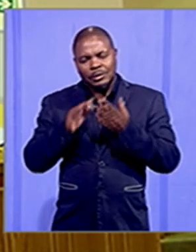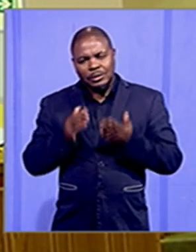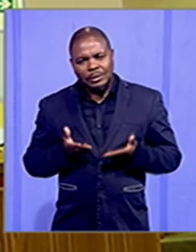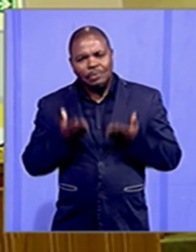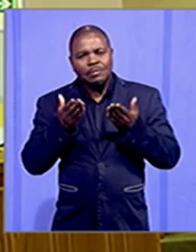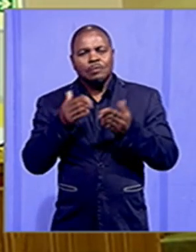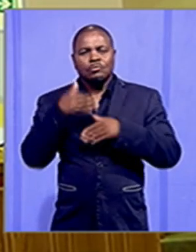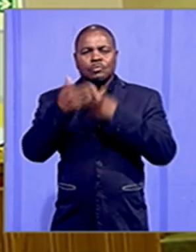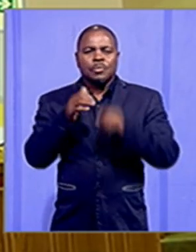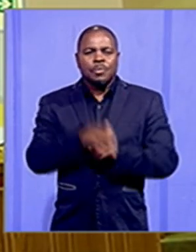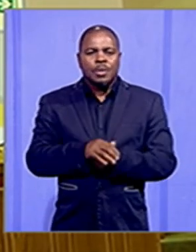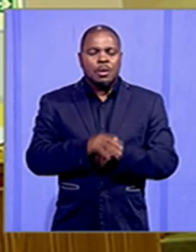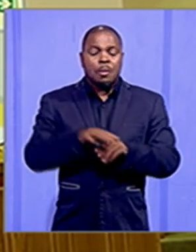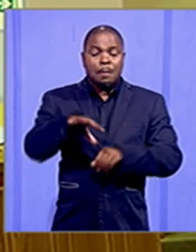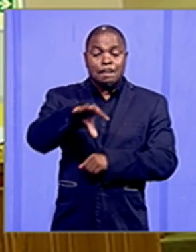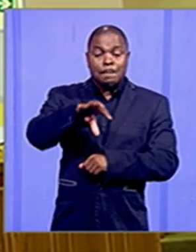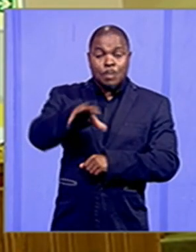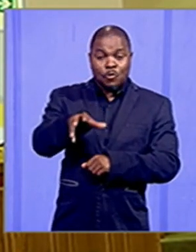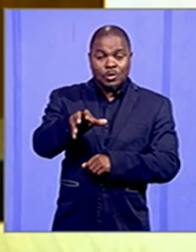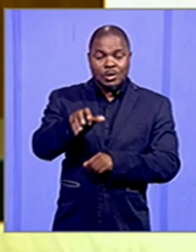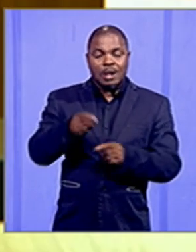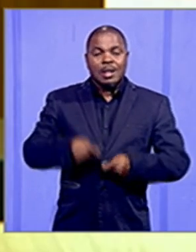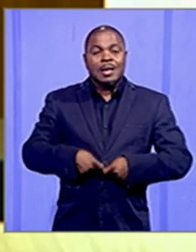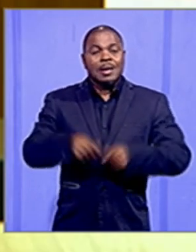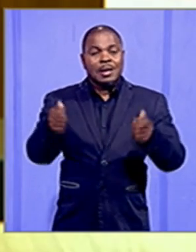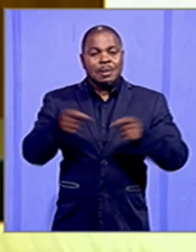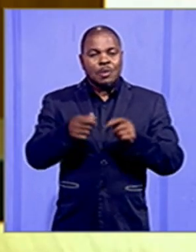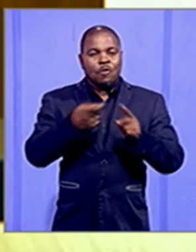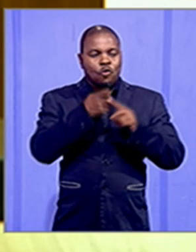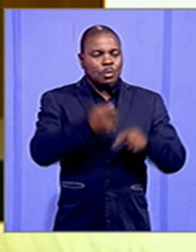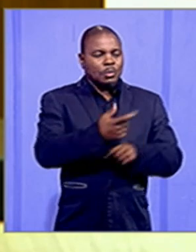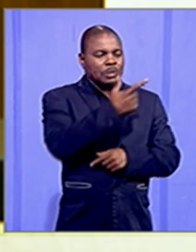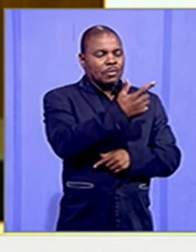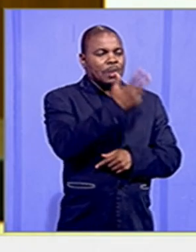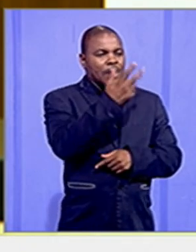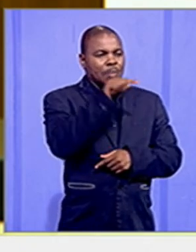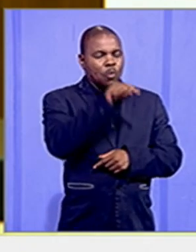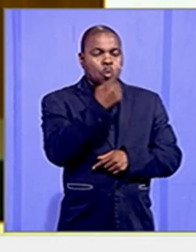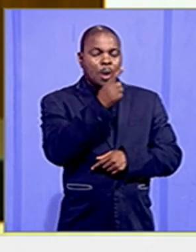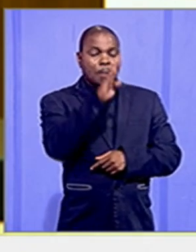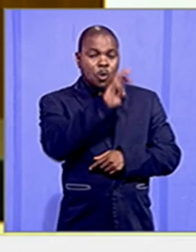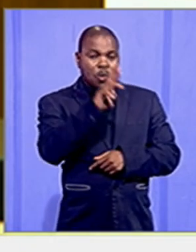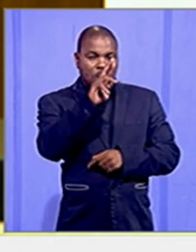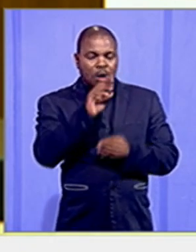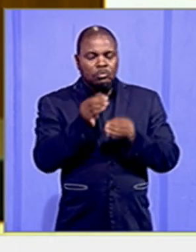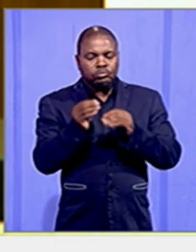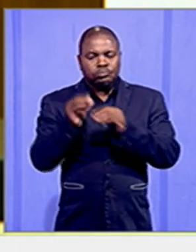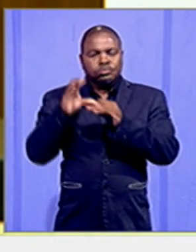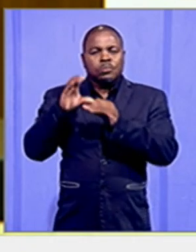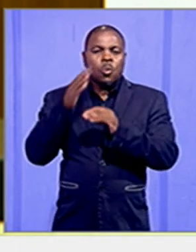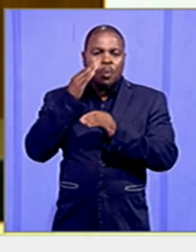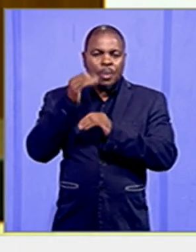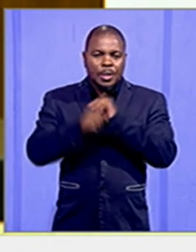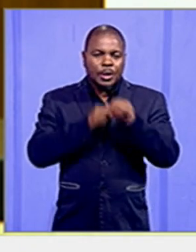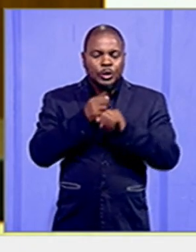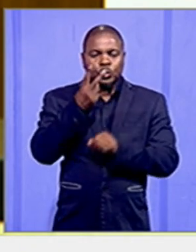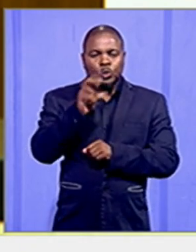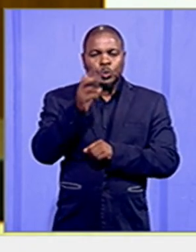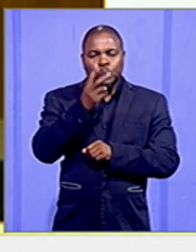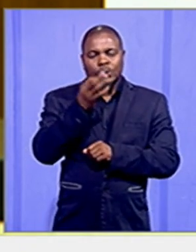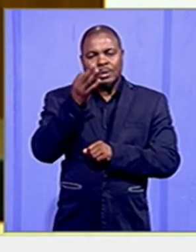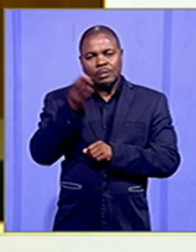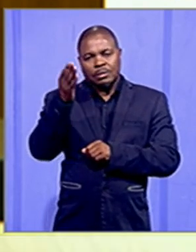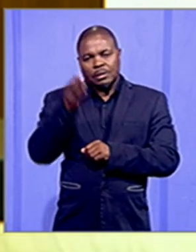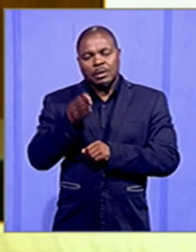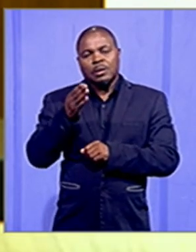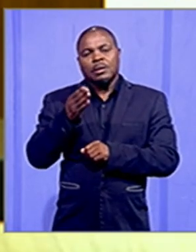provincial expenditure allocation will increase from the 78.1 billion in the adjustment budget of 22-23 to